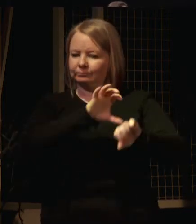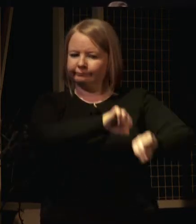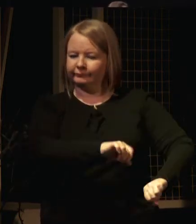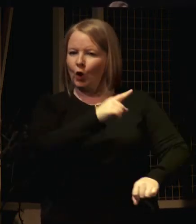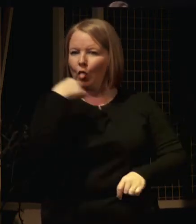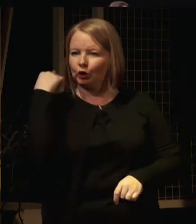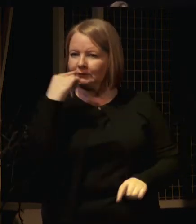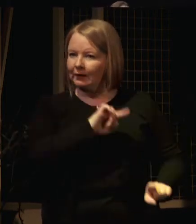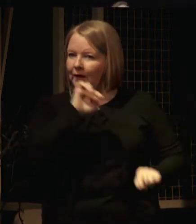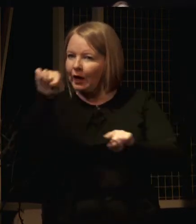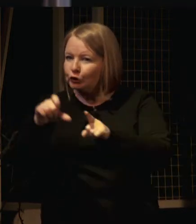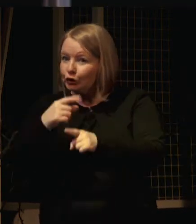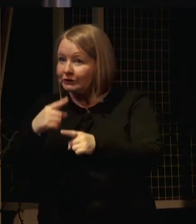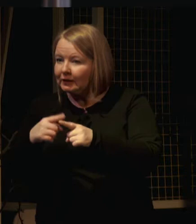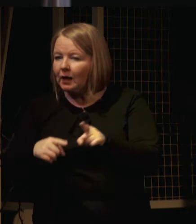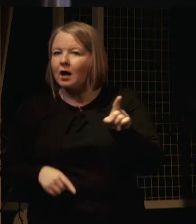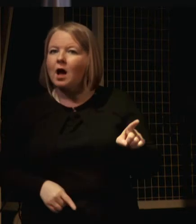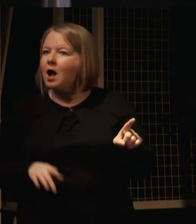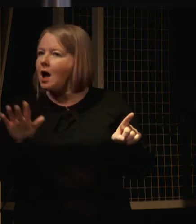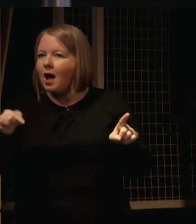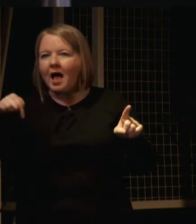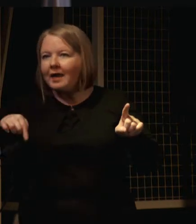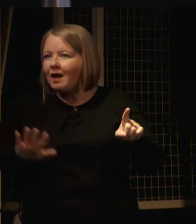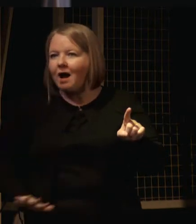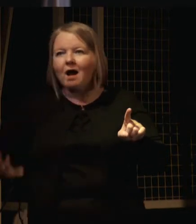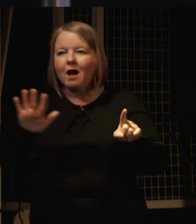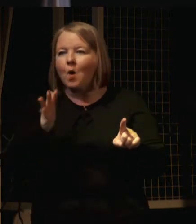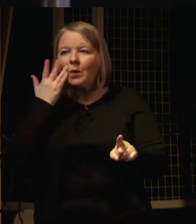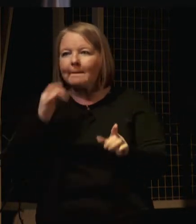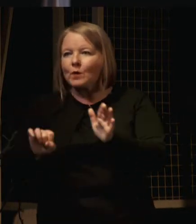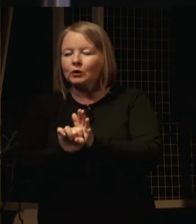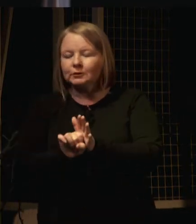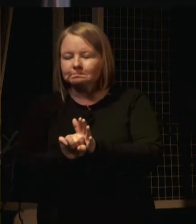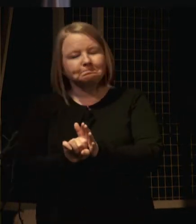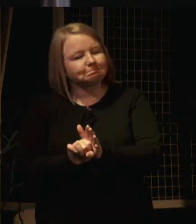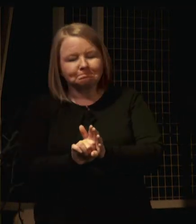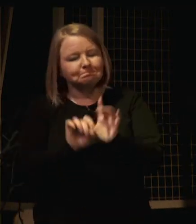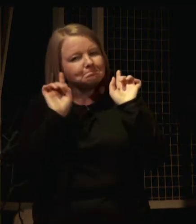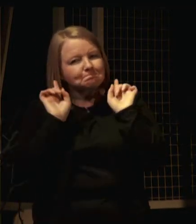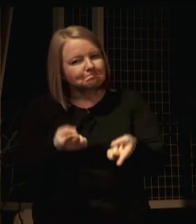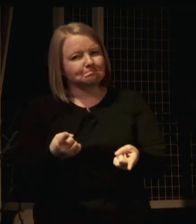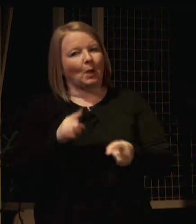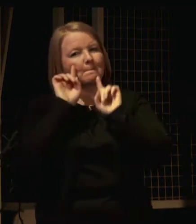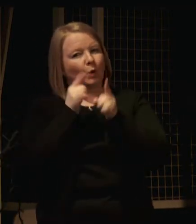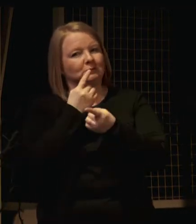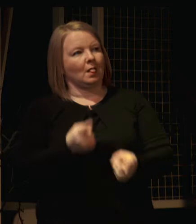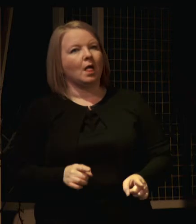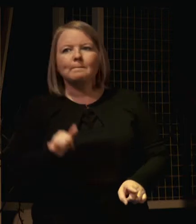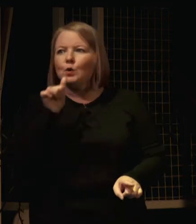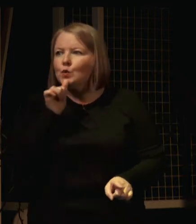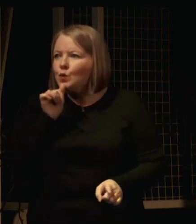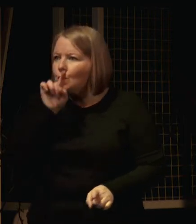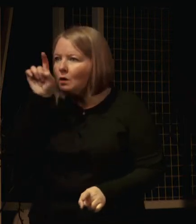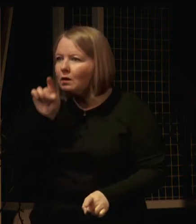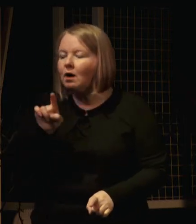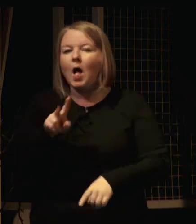questioning, but he's got an alibi. Turns out he wasn't even in the country at the time of the murder. There is no way it could be him. But then, who did it? All